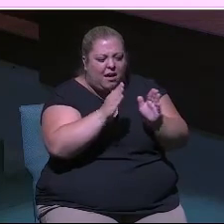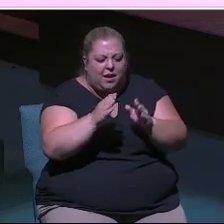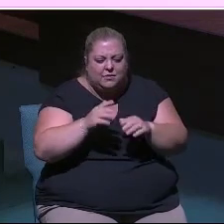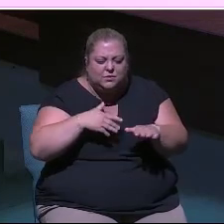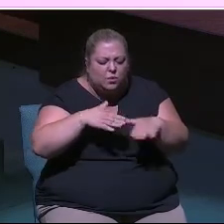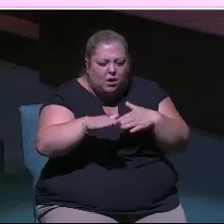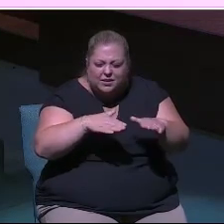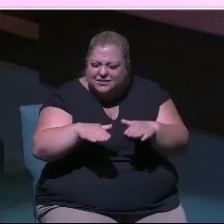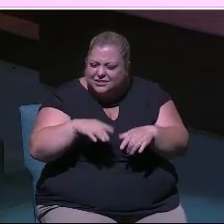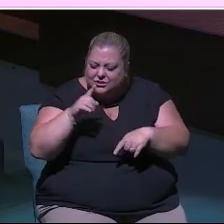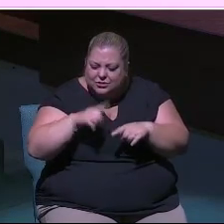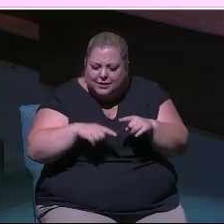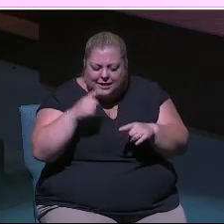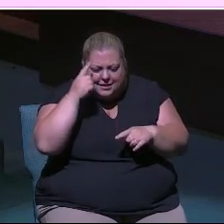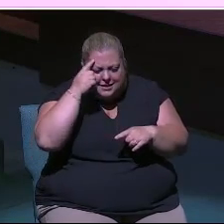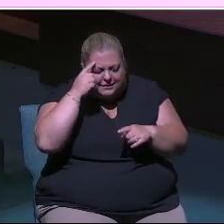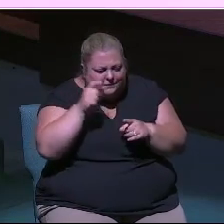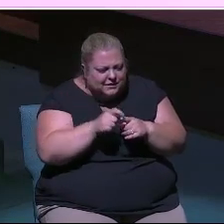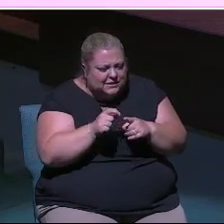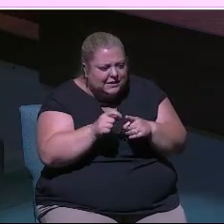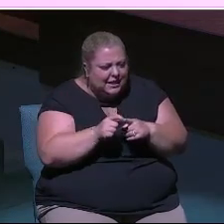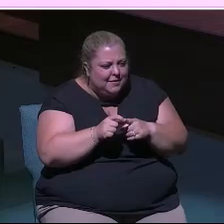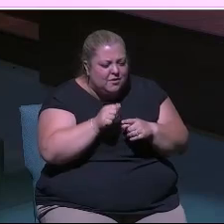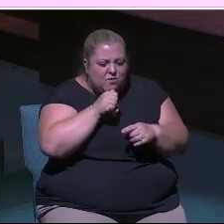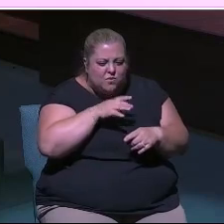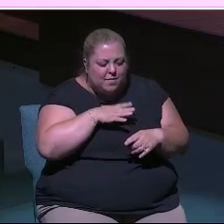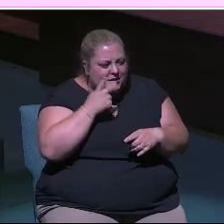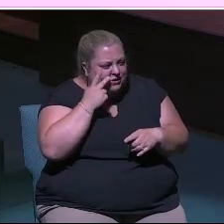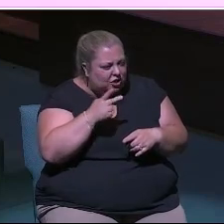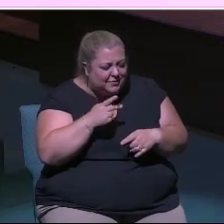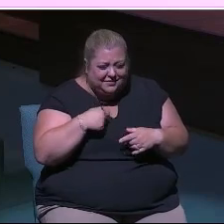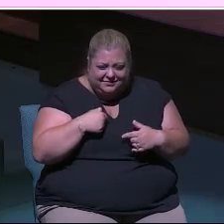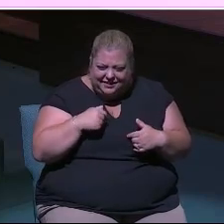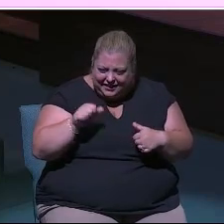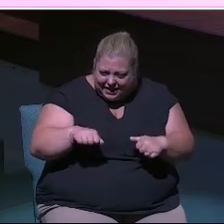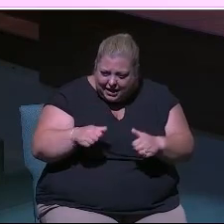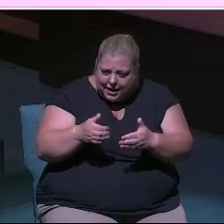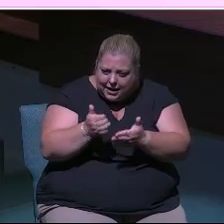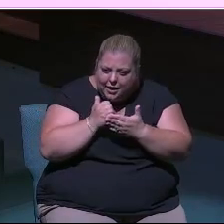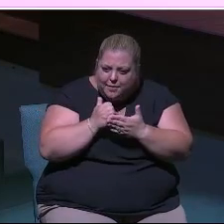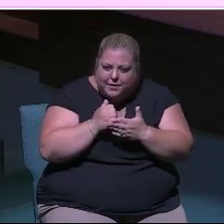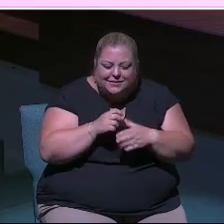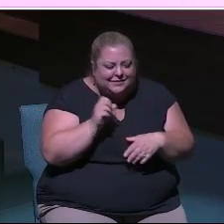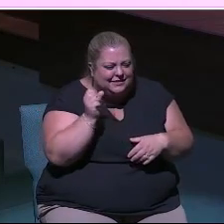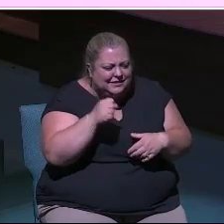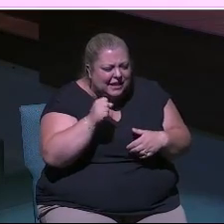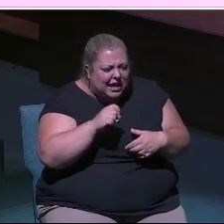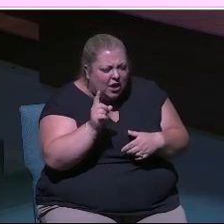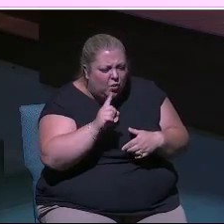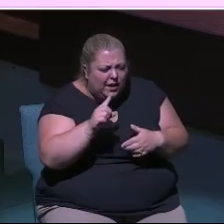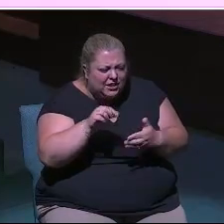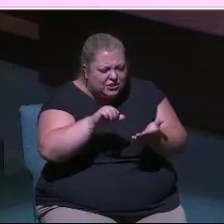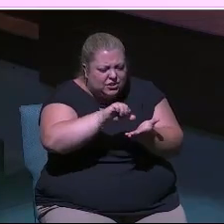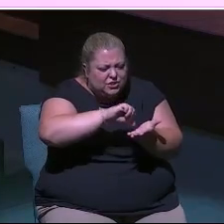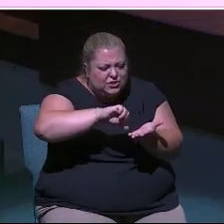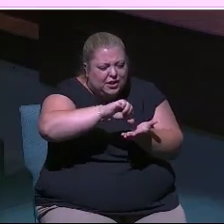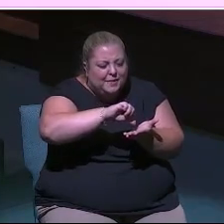called. And a lady saw him that worked there, and she's like, sir, can I help you? And he's like, yeah, where's your pancake